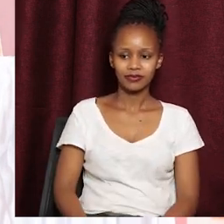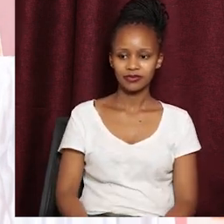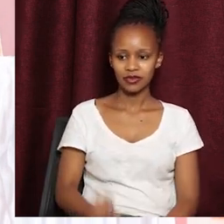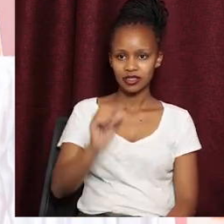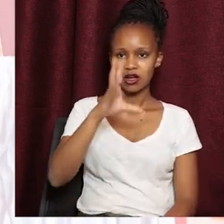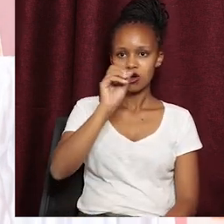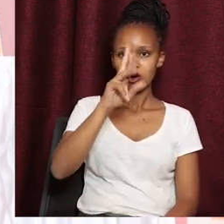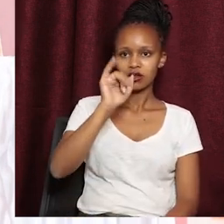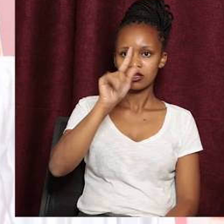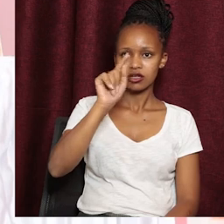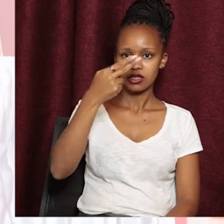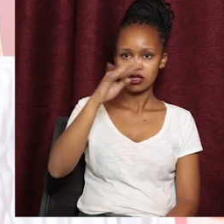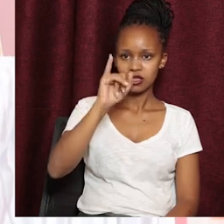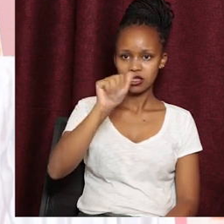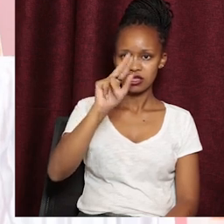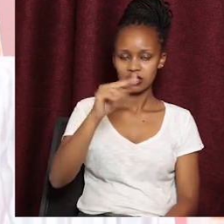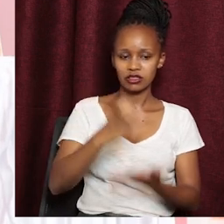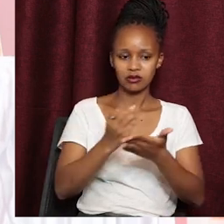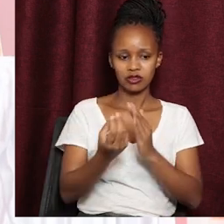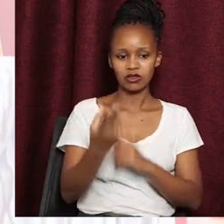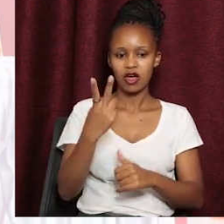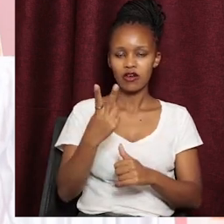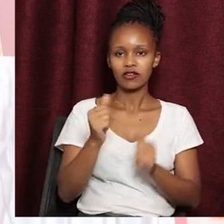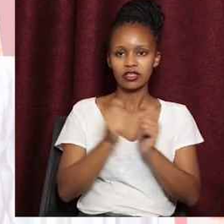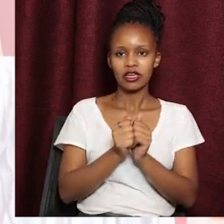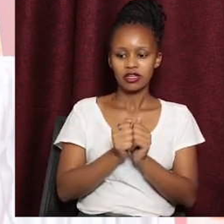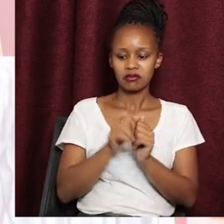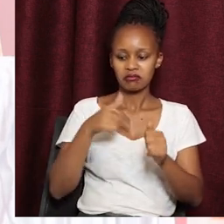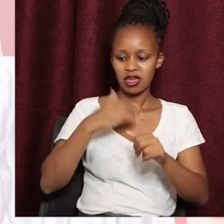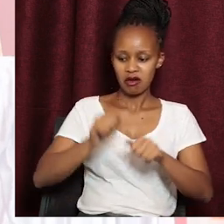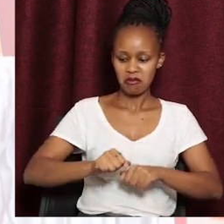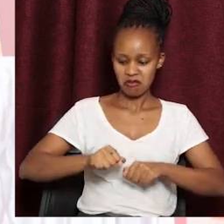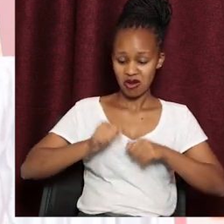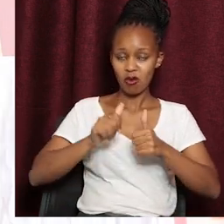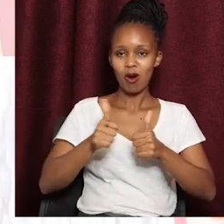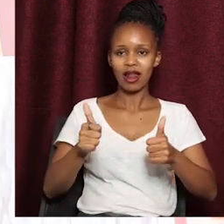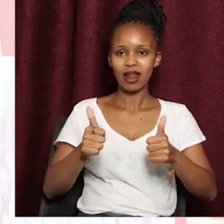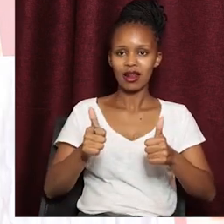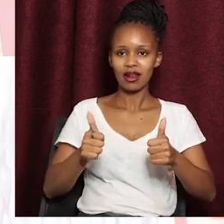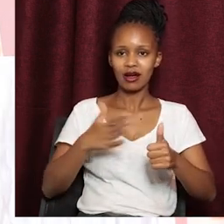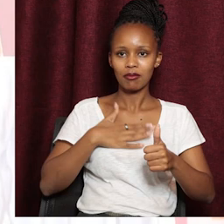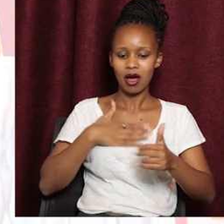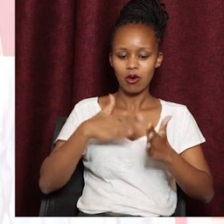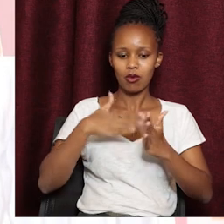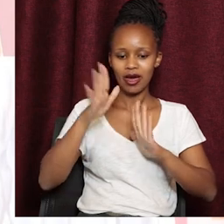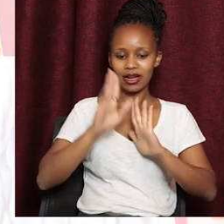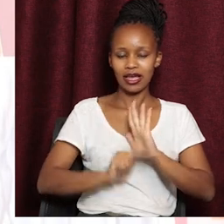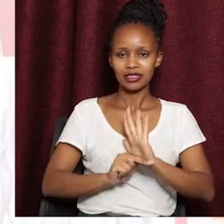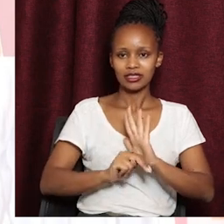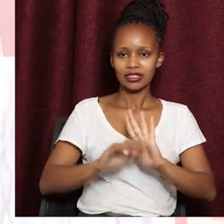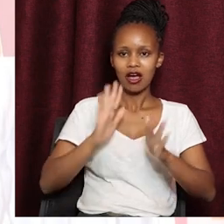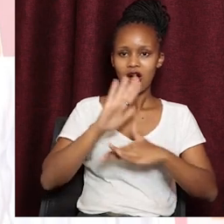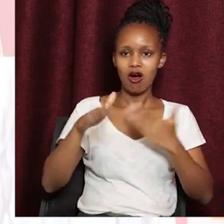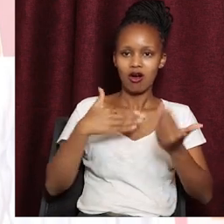in 2 Corinthians 12:10, "I will rather boast most gladly of my weaknesses